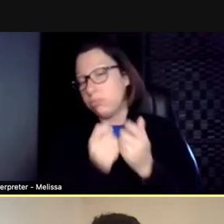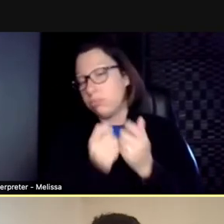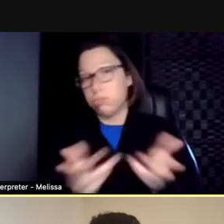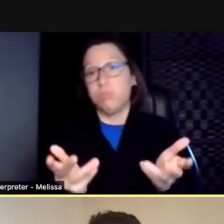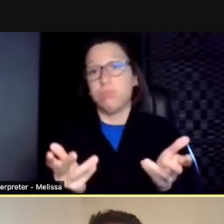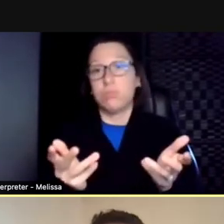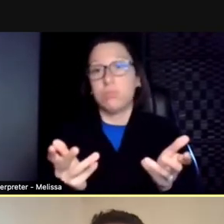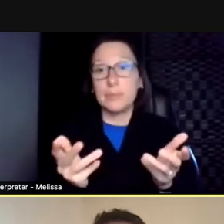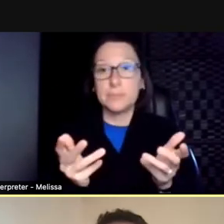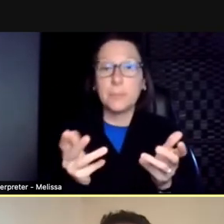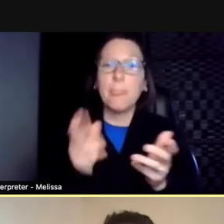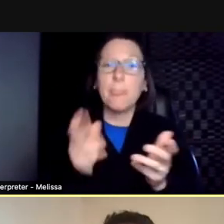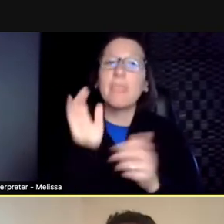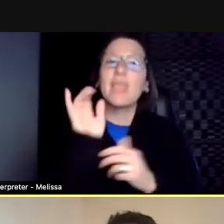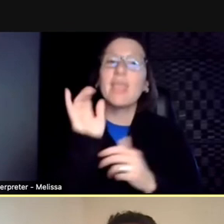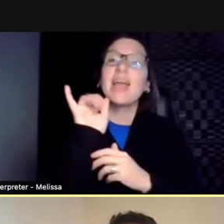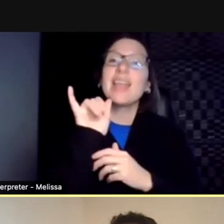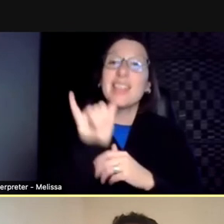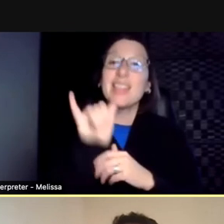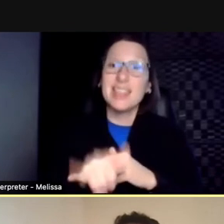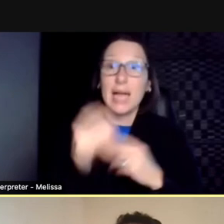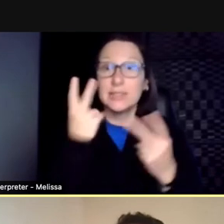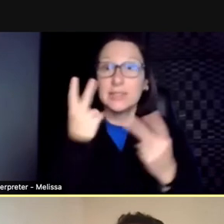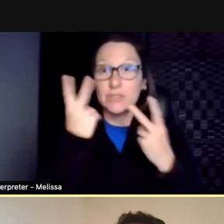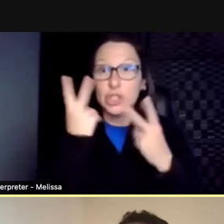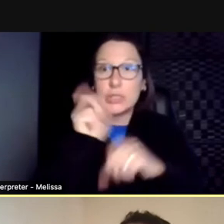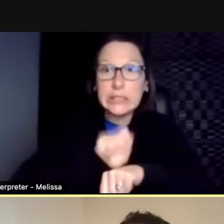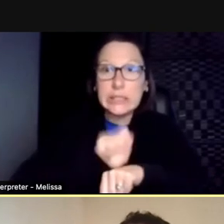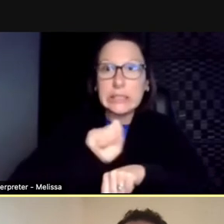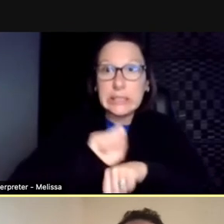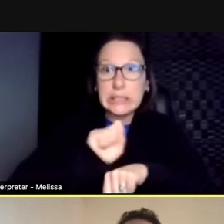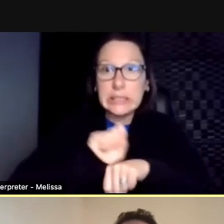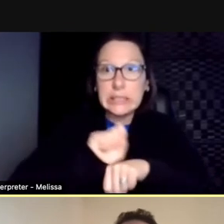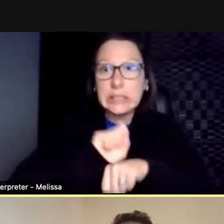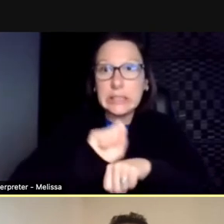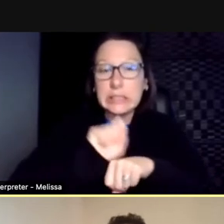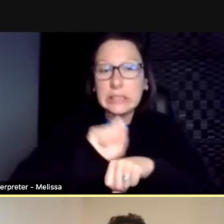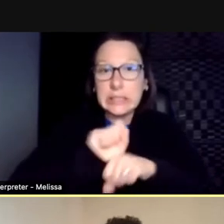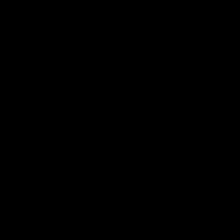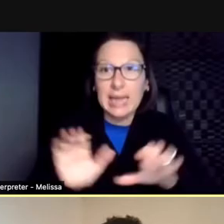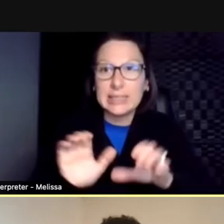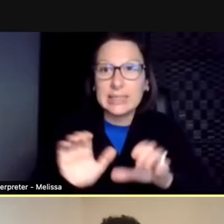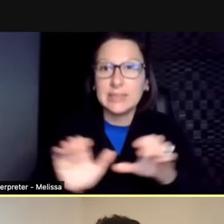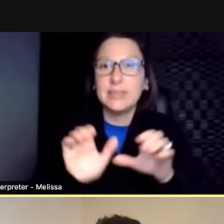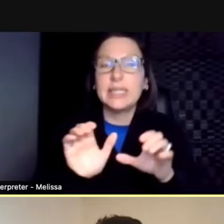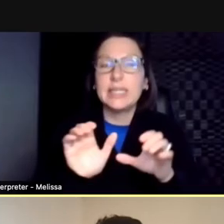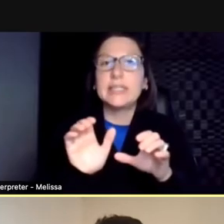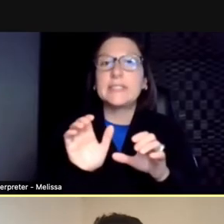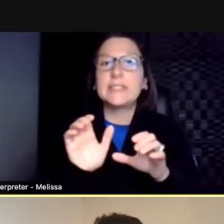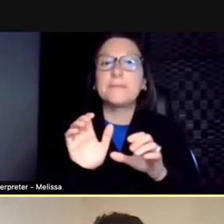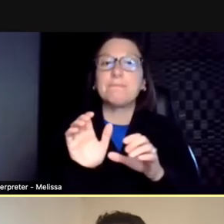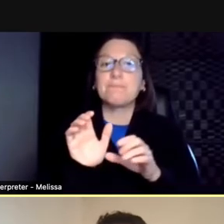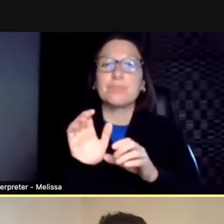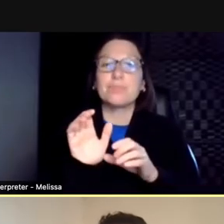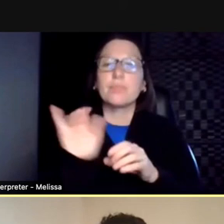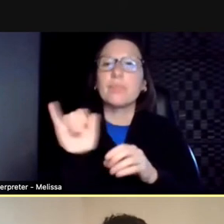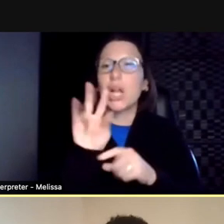That means that visually taxing activities that require intensive use of vision, like anything with